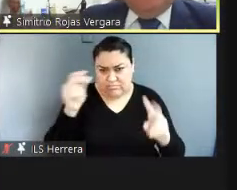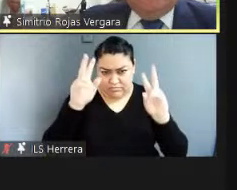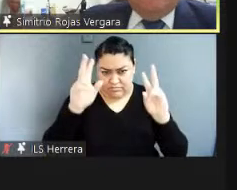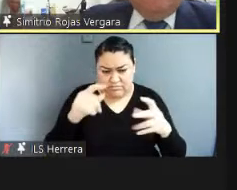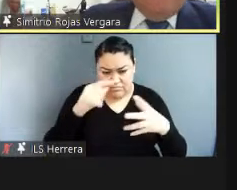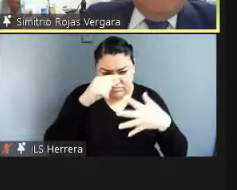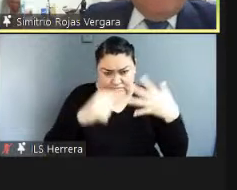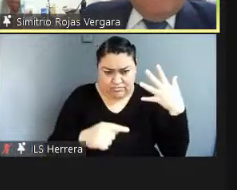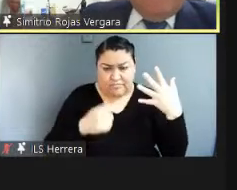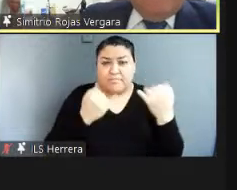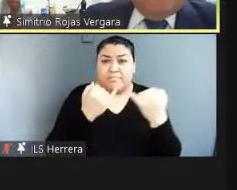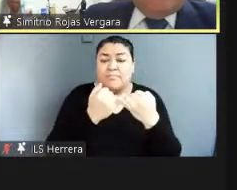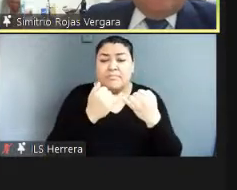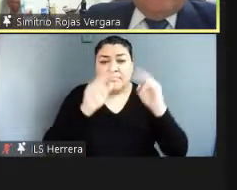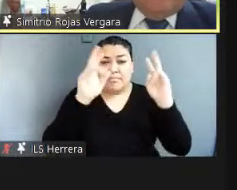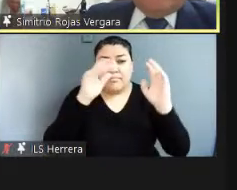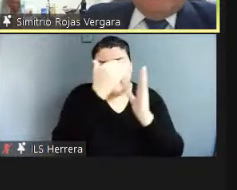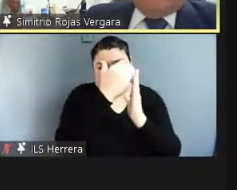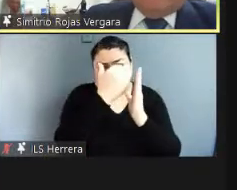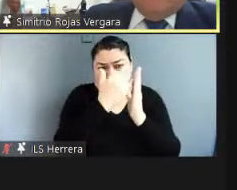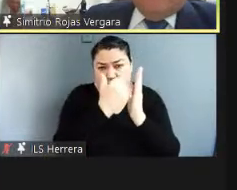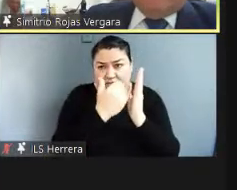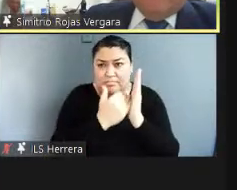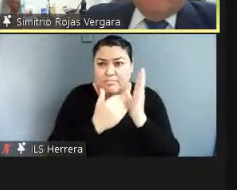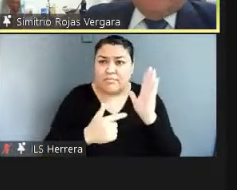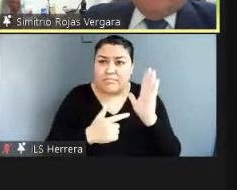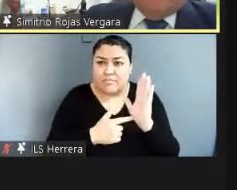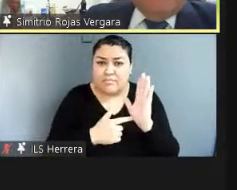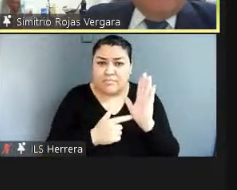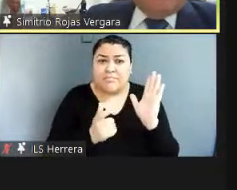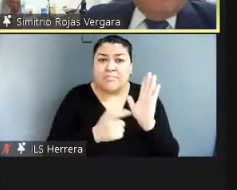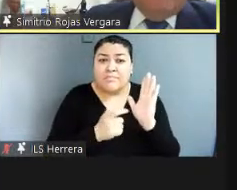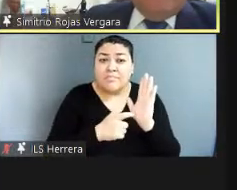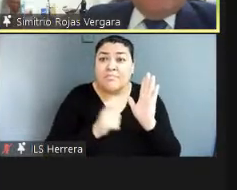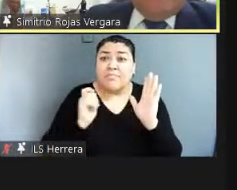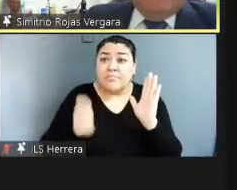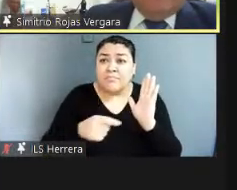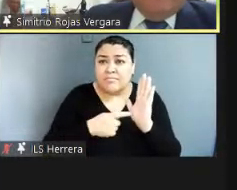Curricula are one more of the dimensions that we are targeting.